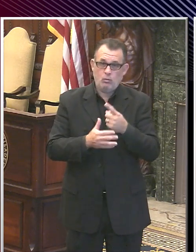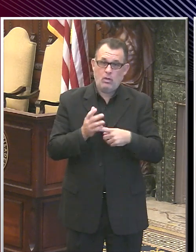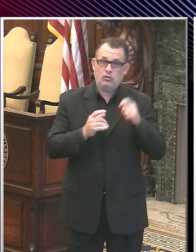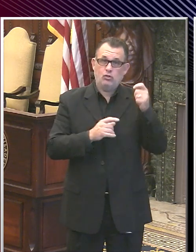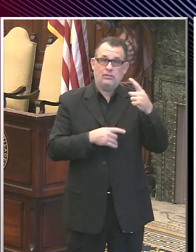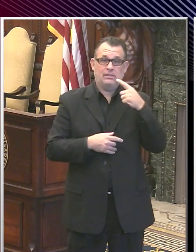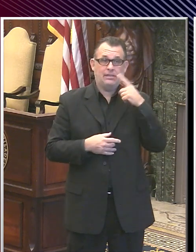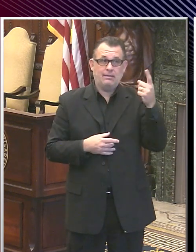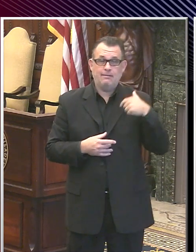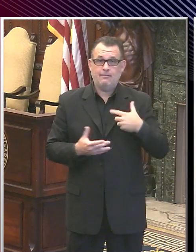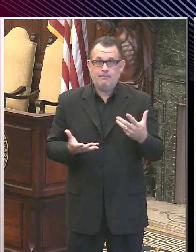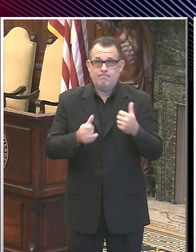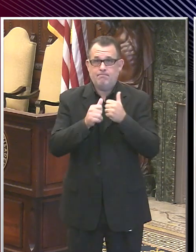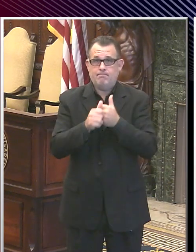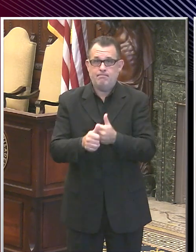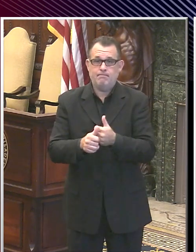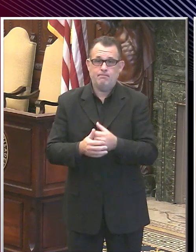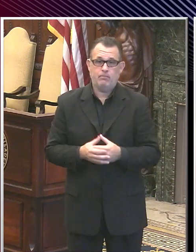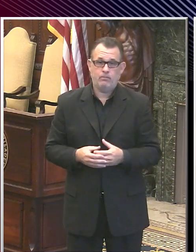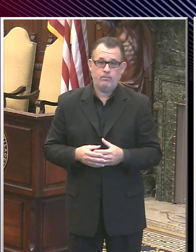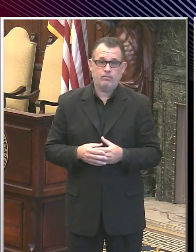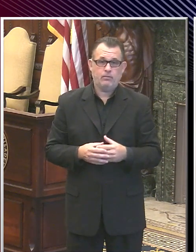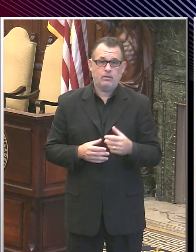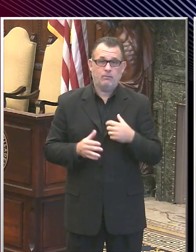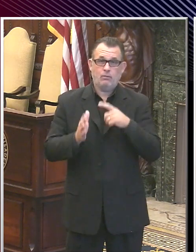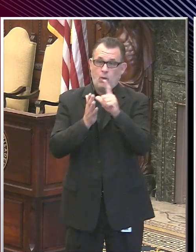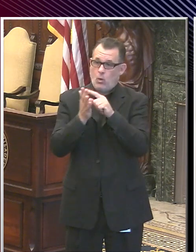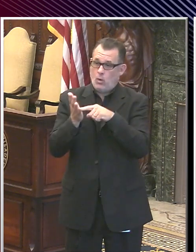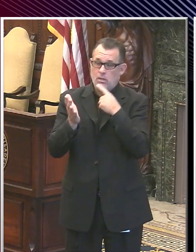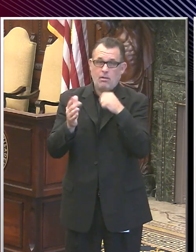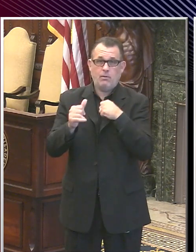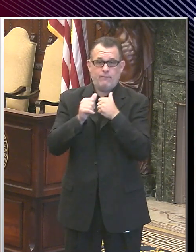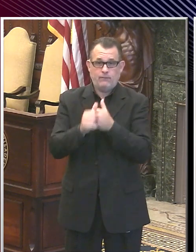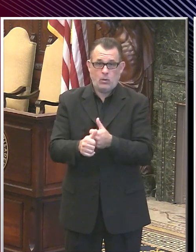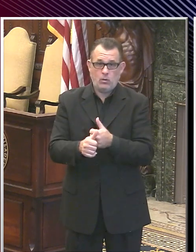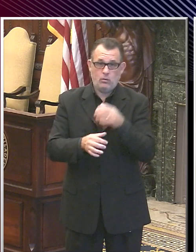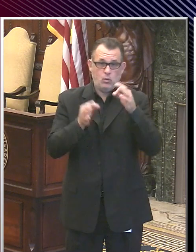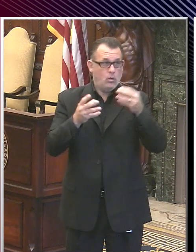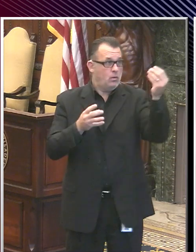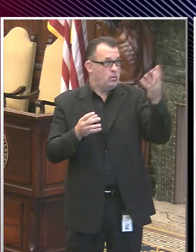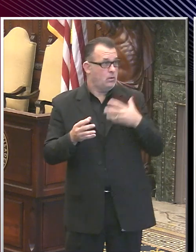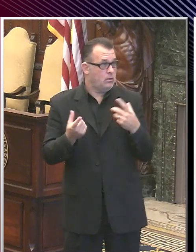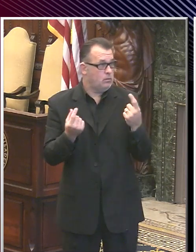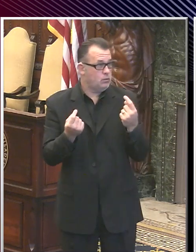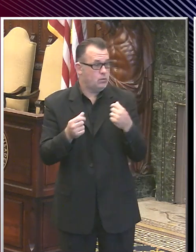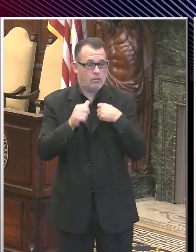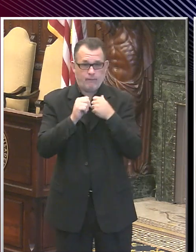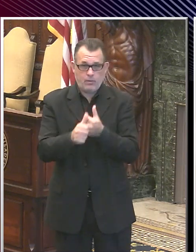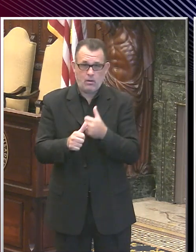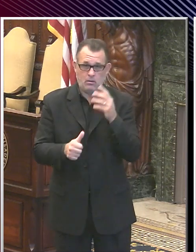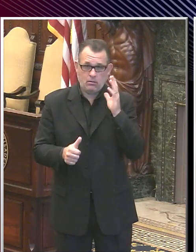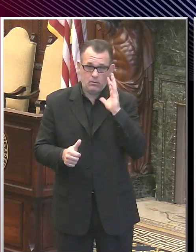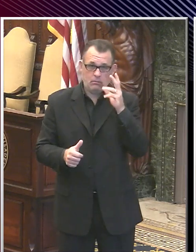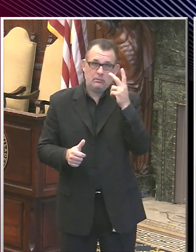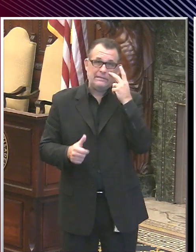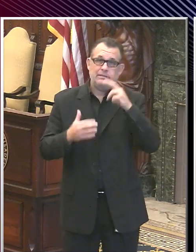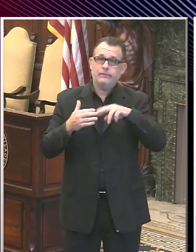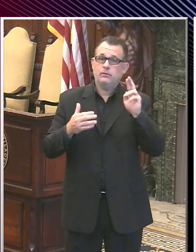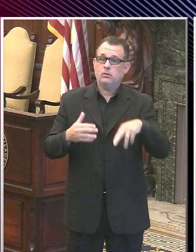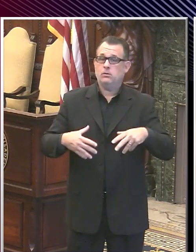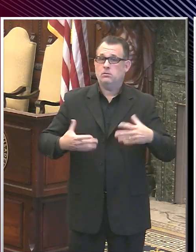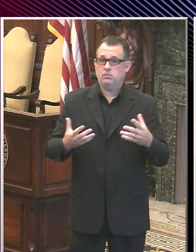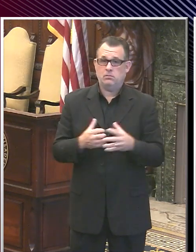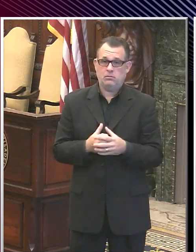tells us to do. We're law-abiding and take our direction from the court when we're directed, and we'll see how it turns out. I mean, it's a